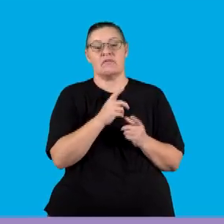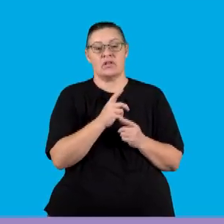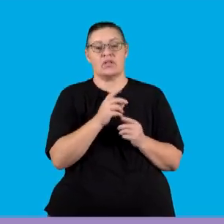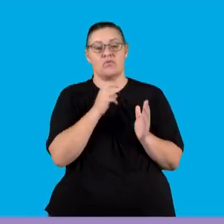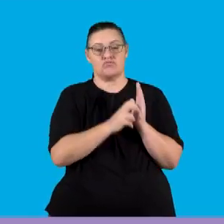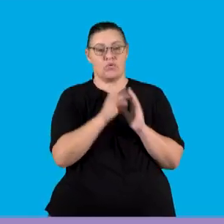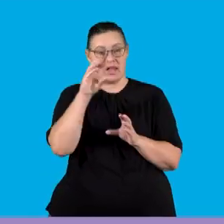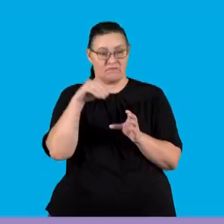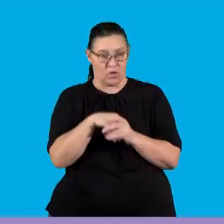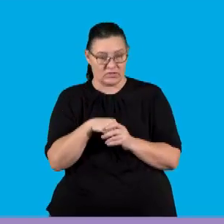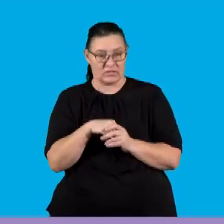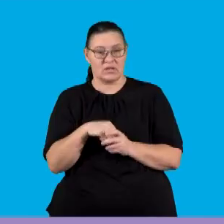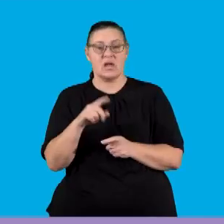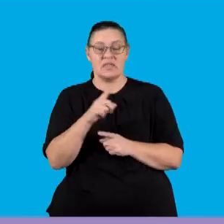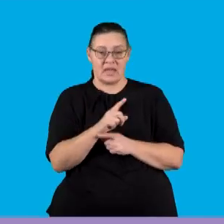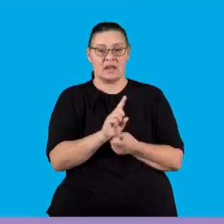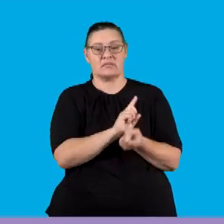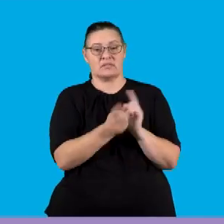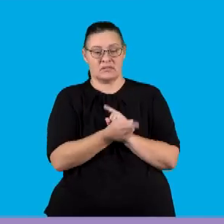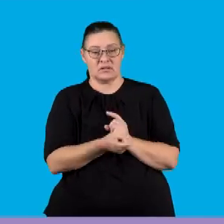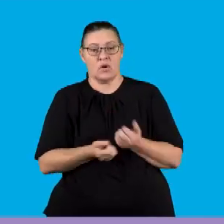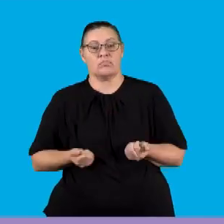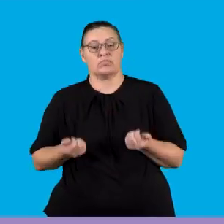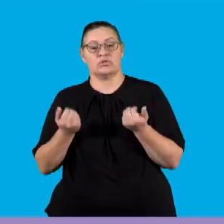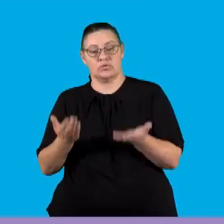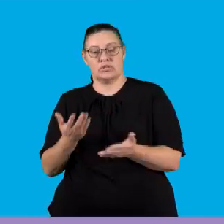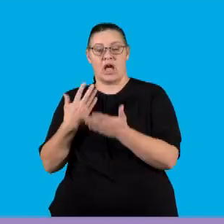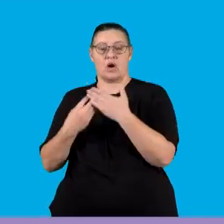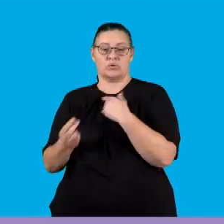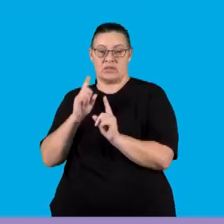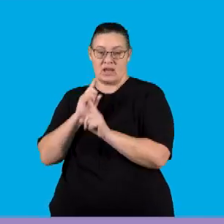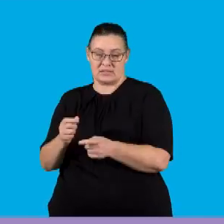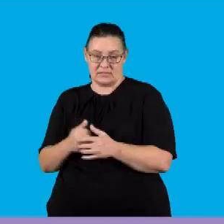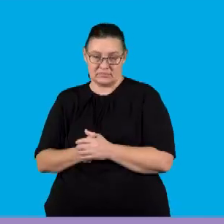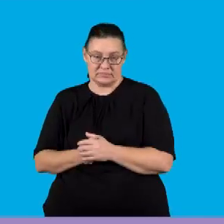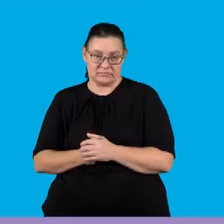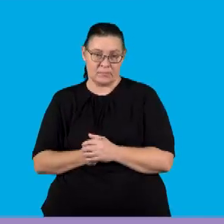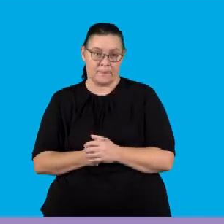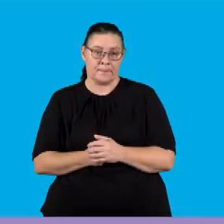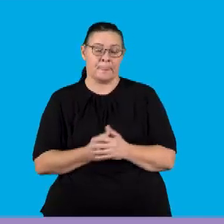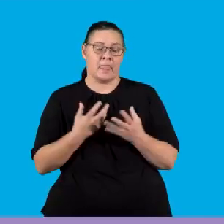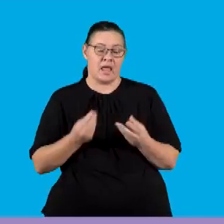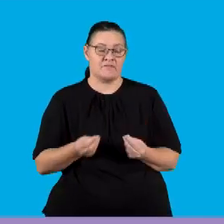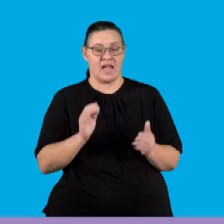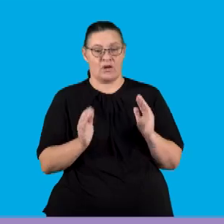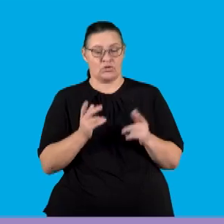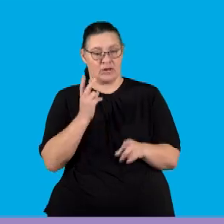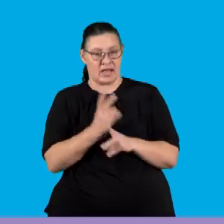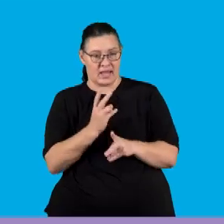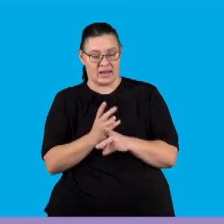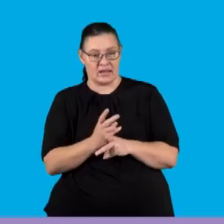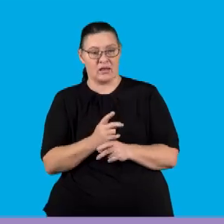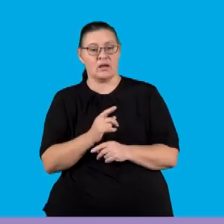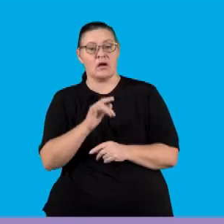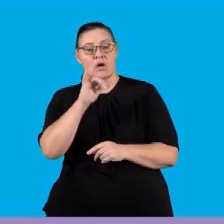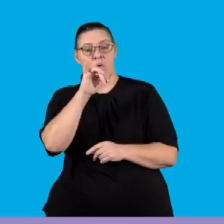into our rule, and that in turn will produce our output. So having our equation again,